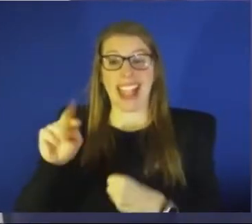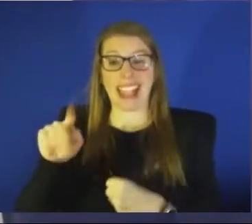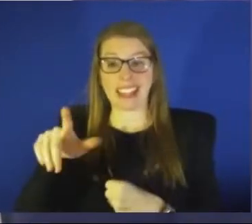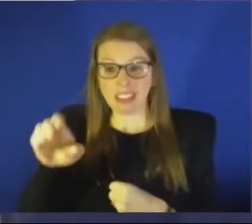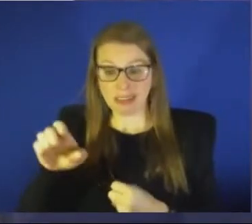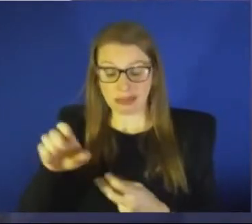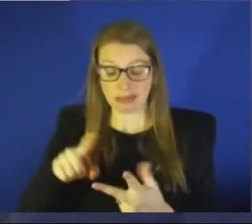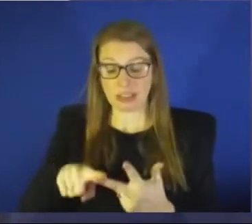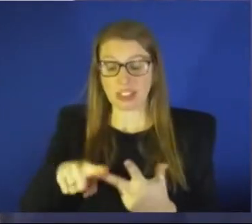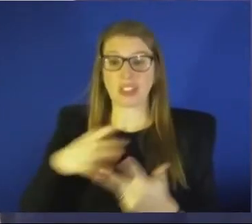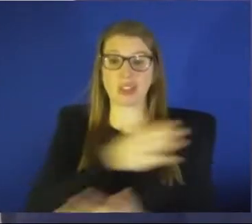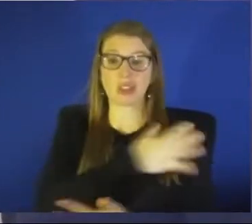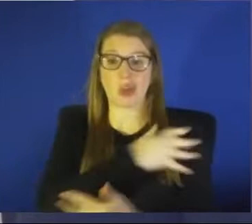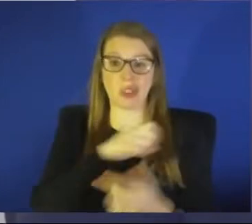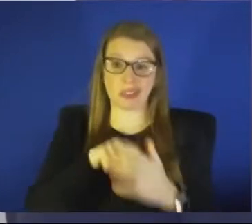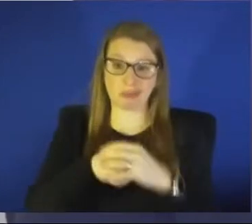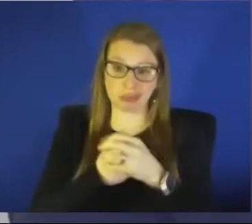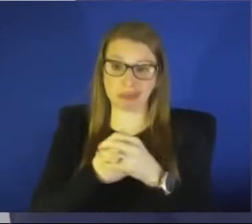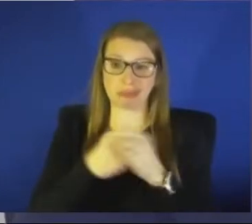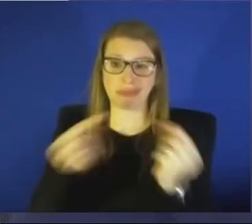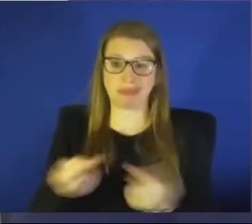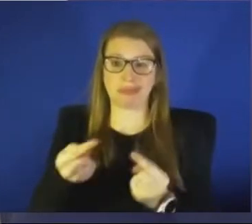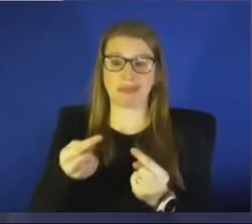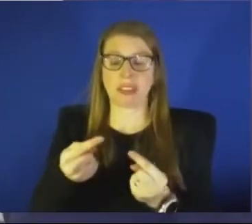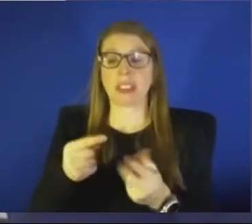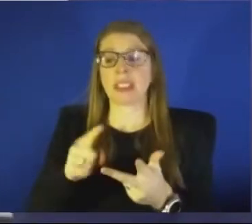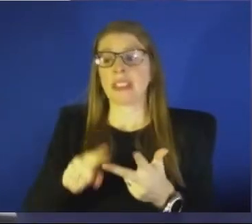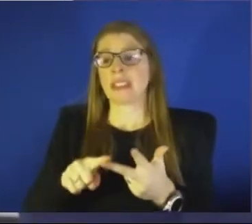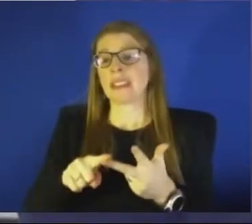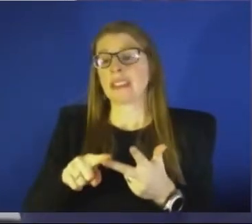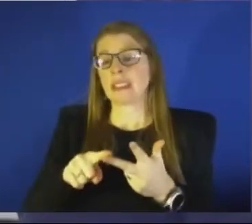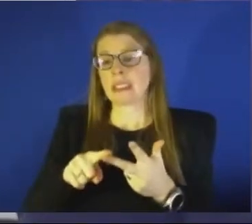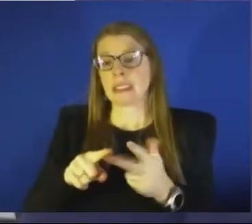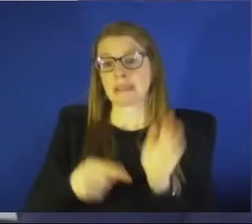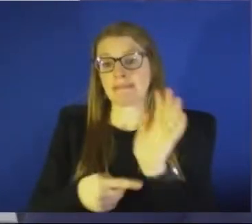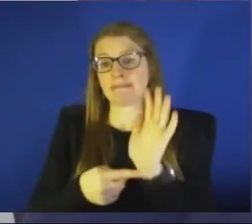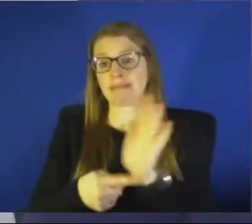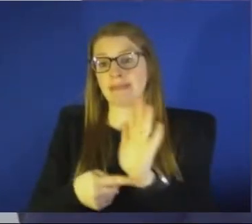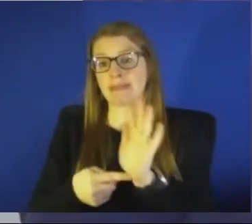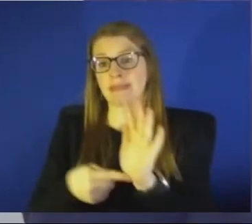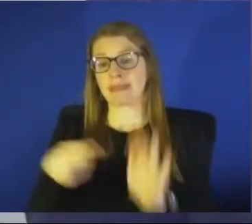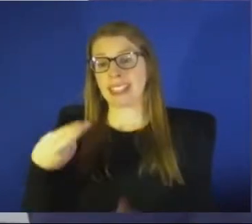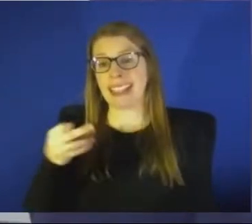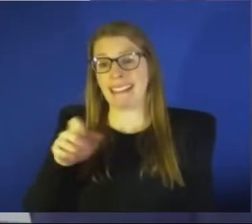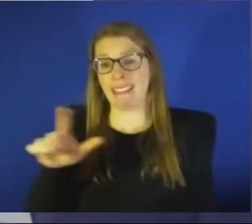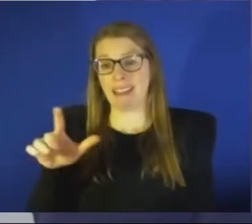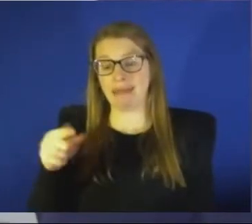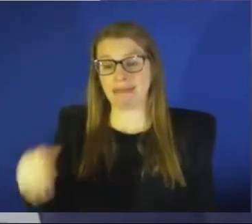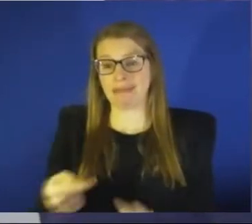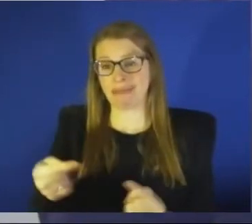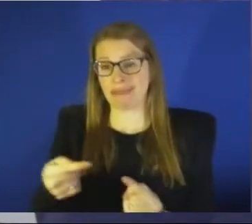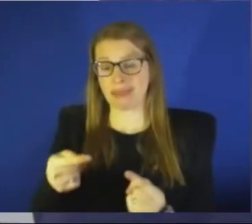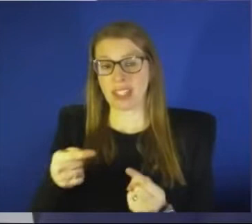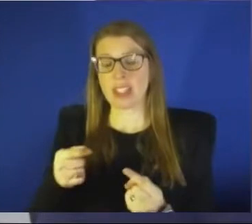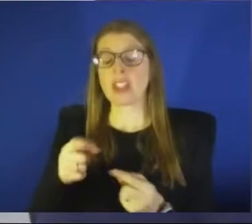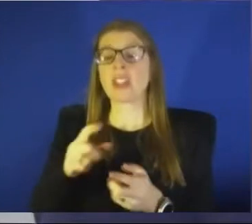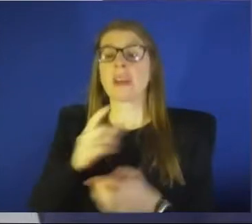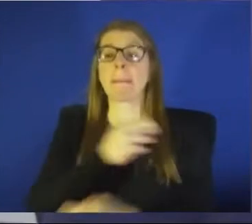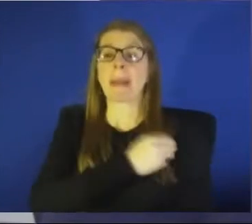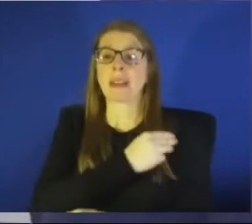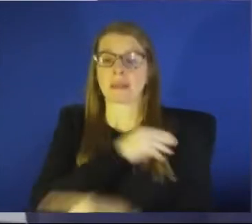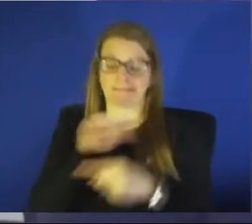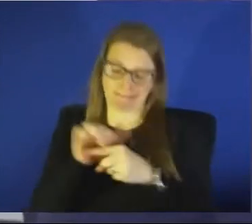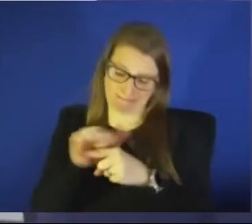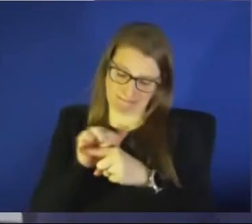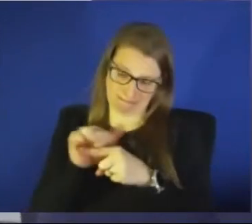shoulder injuries. And so making sure that daily you're doing something to train those muscles is the way to prevent injury in a